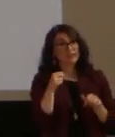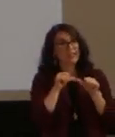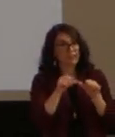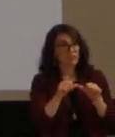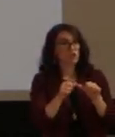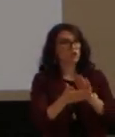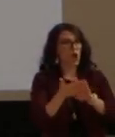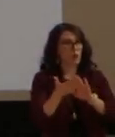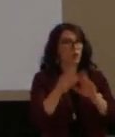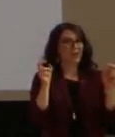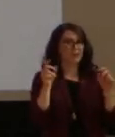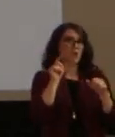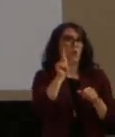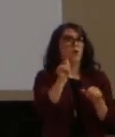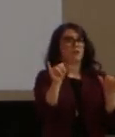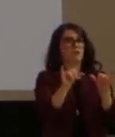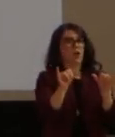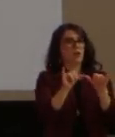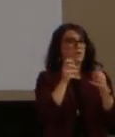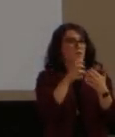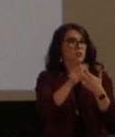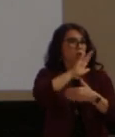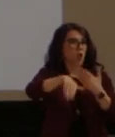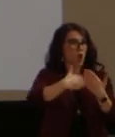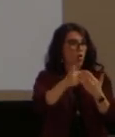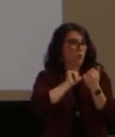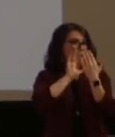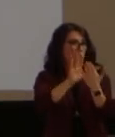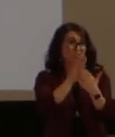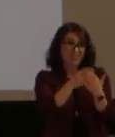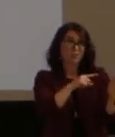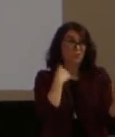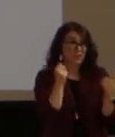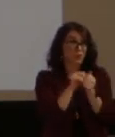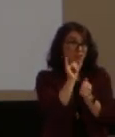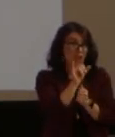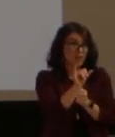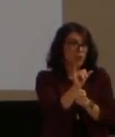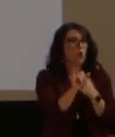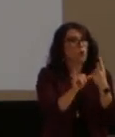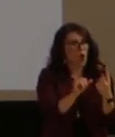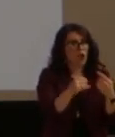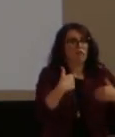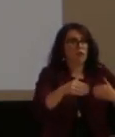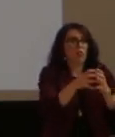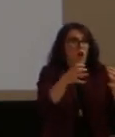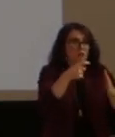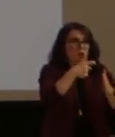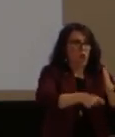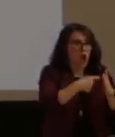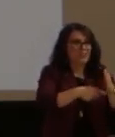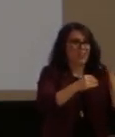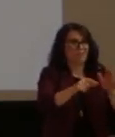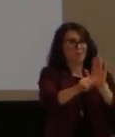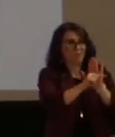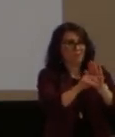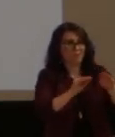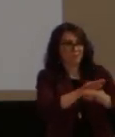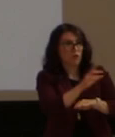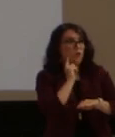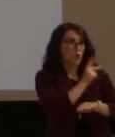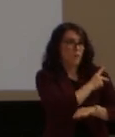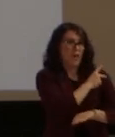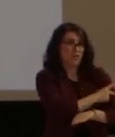in sort of one-size-fits-all approach. Not only are there measurable costs to the patient in the sense of potentially needless